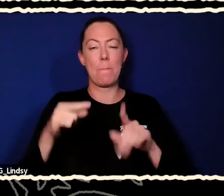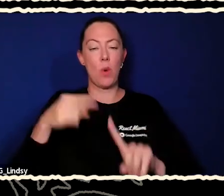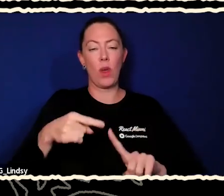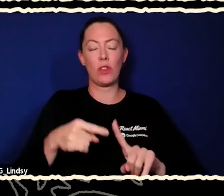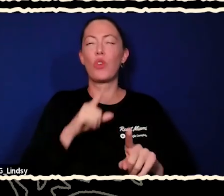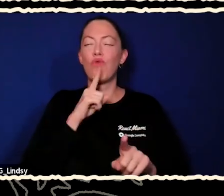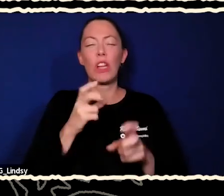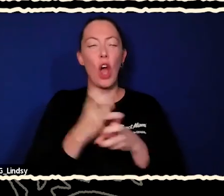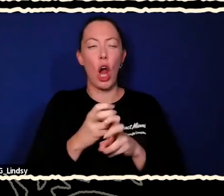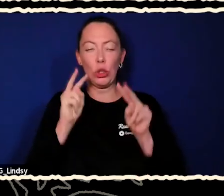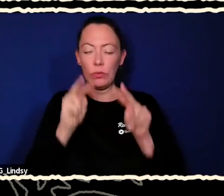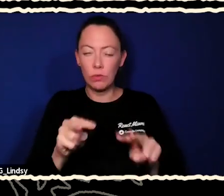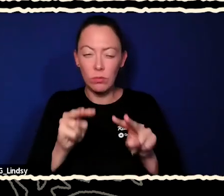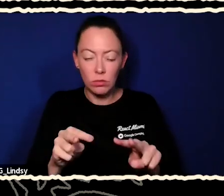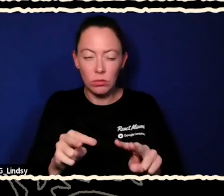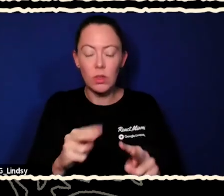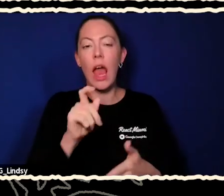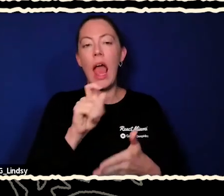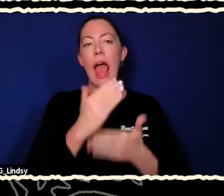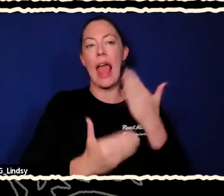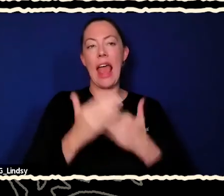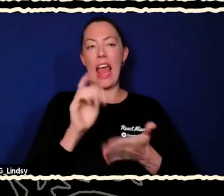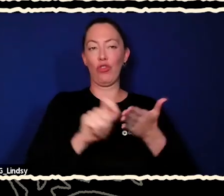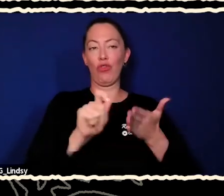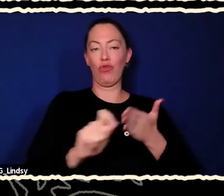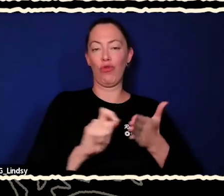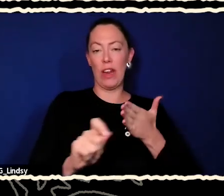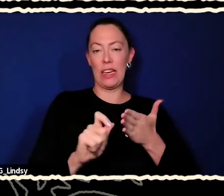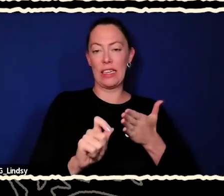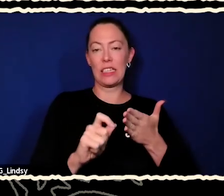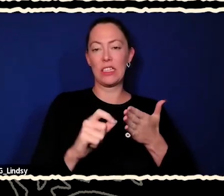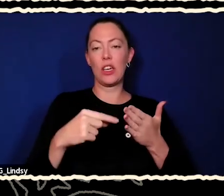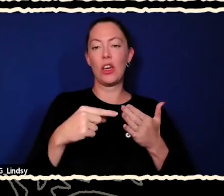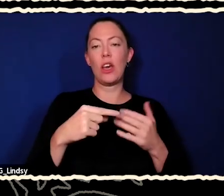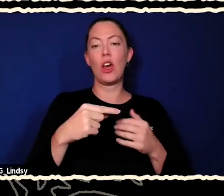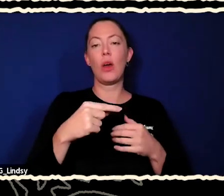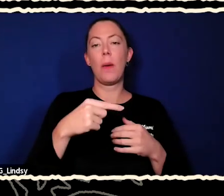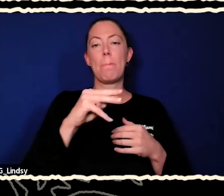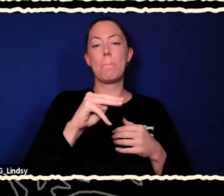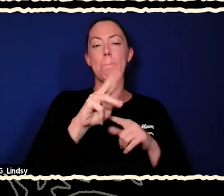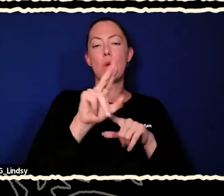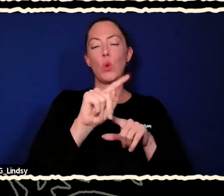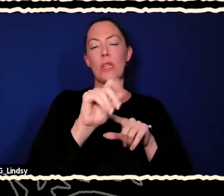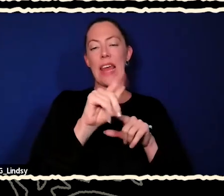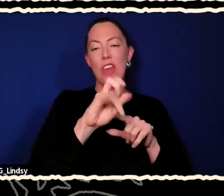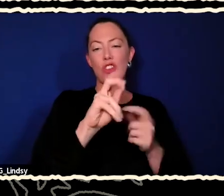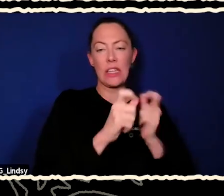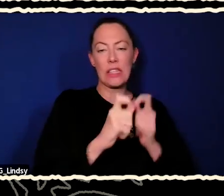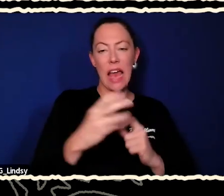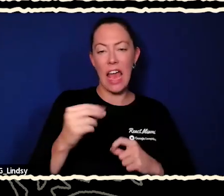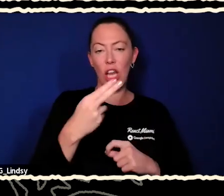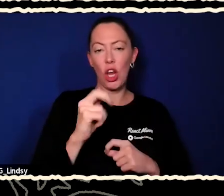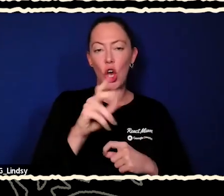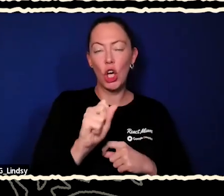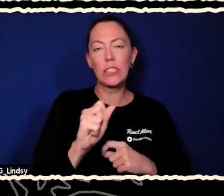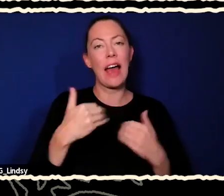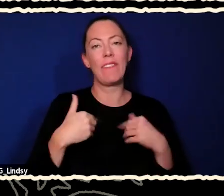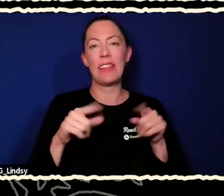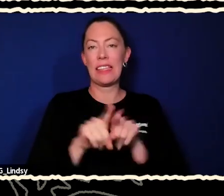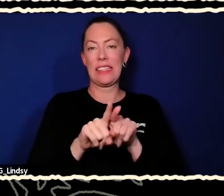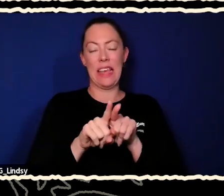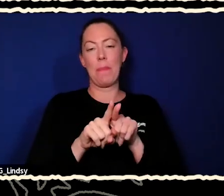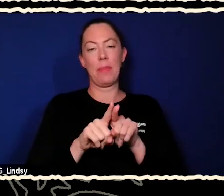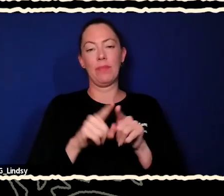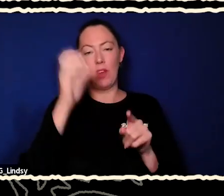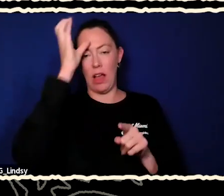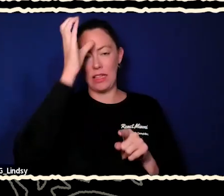way. Handwritten mutations and hooks repeat the same logic. A backend rename causes many small front-end